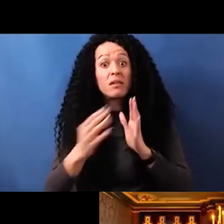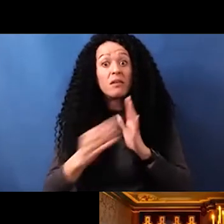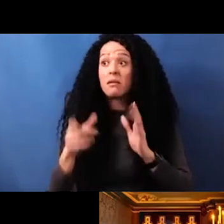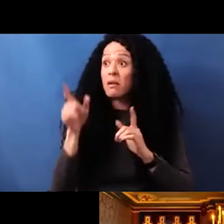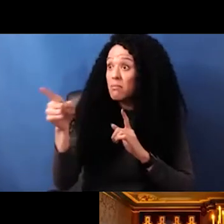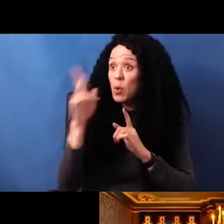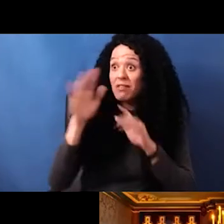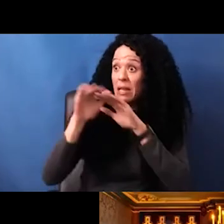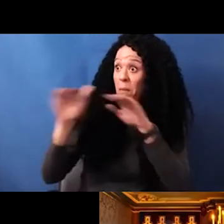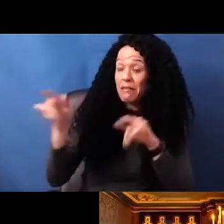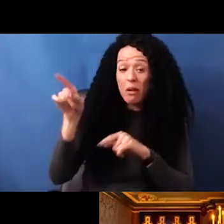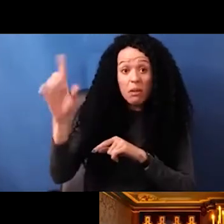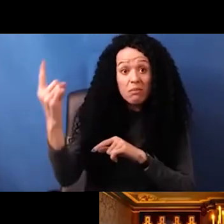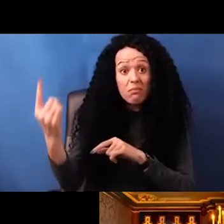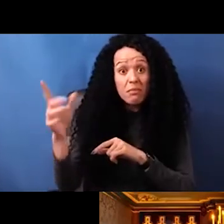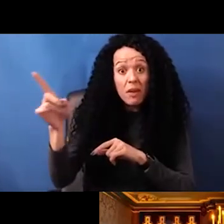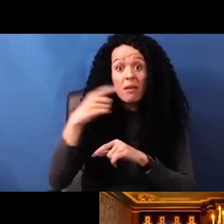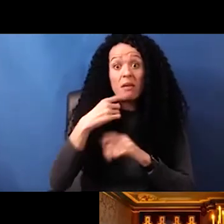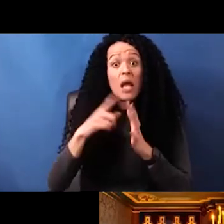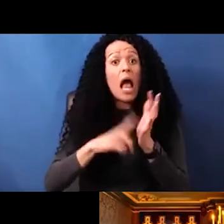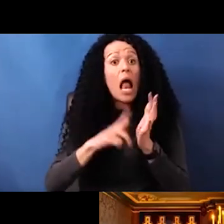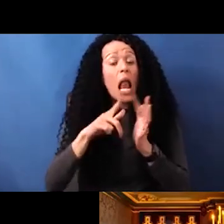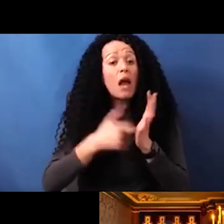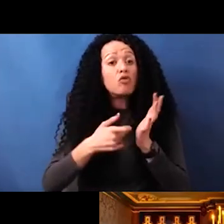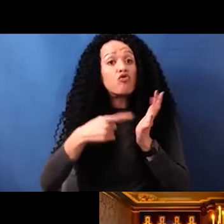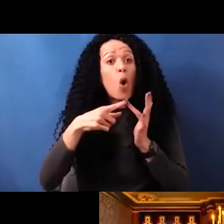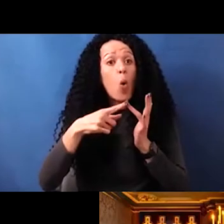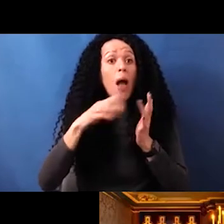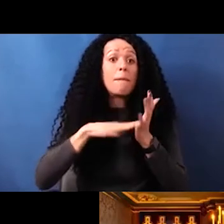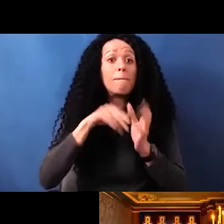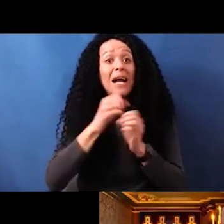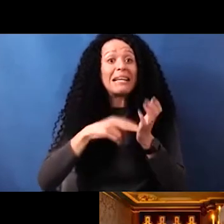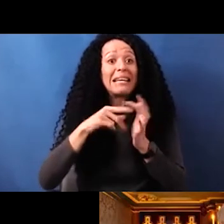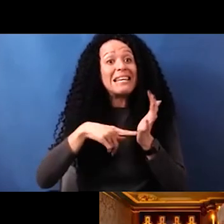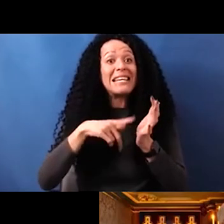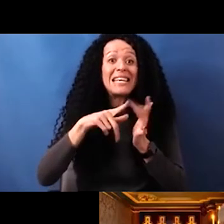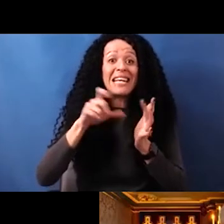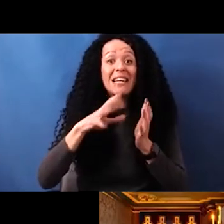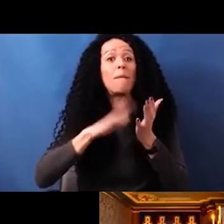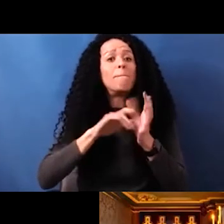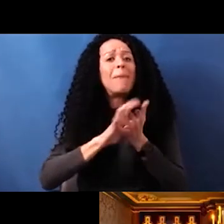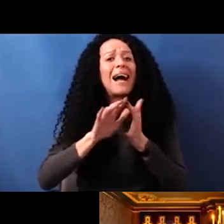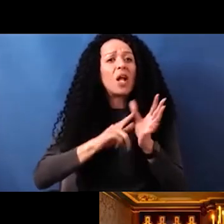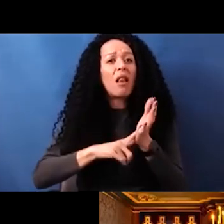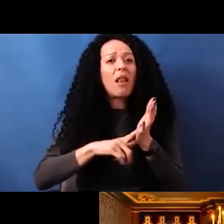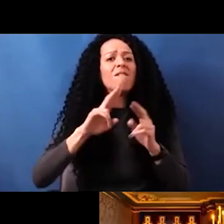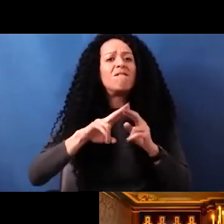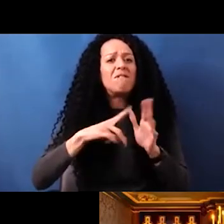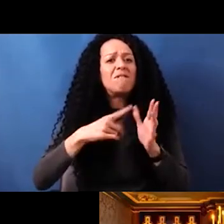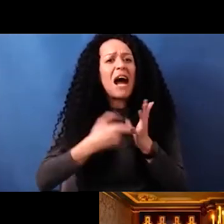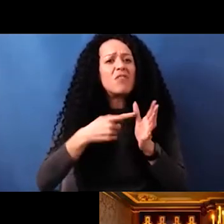the mantelpiece, the electromagnetic Michael Faraday. And hovering at the